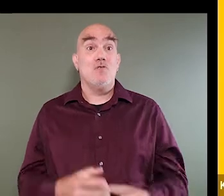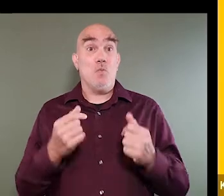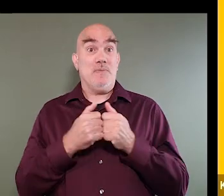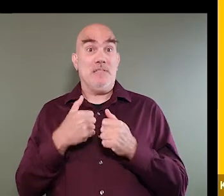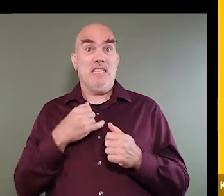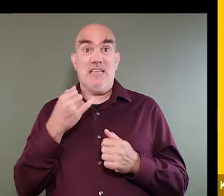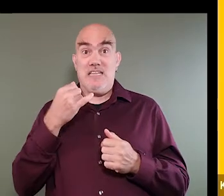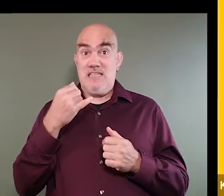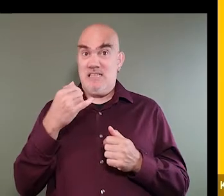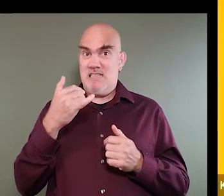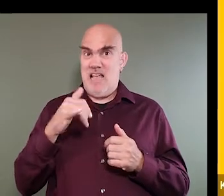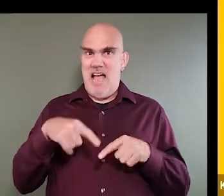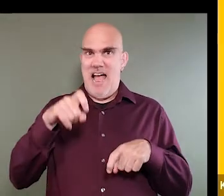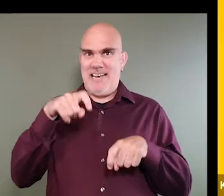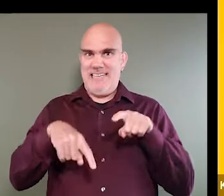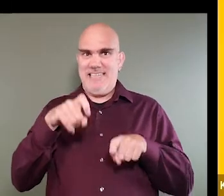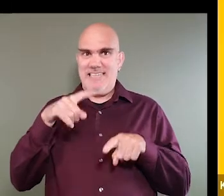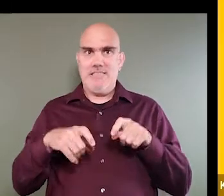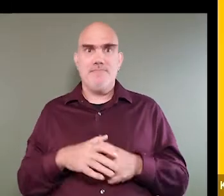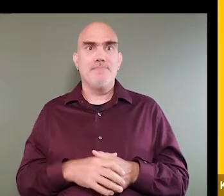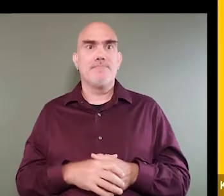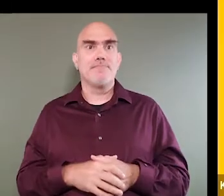high knees. So,